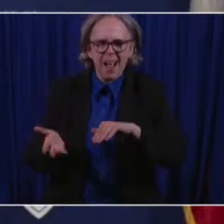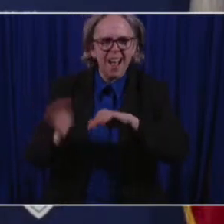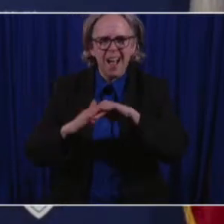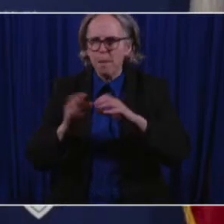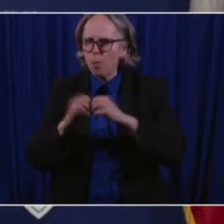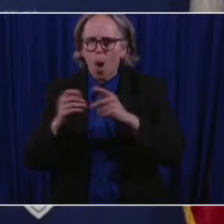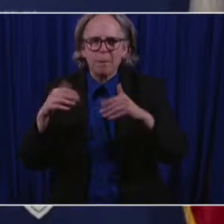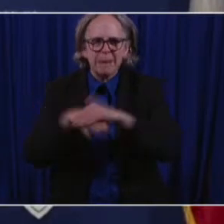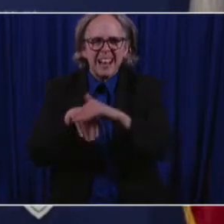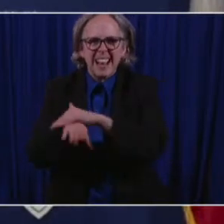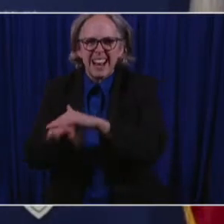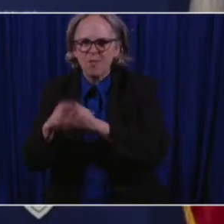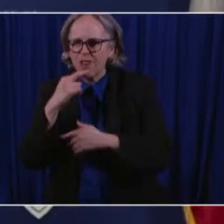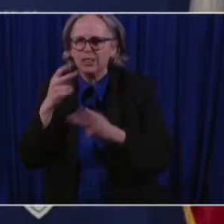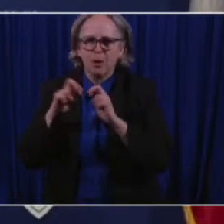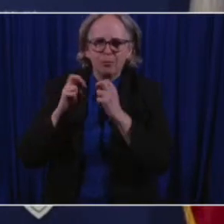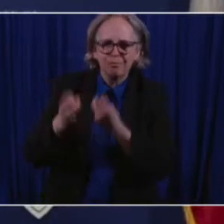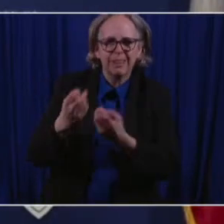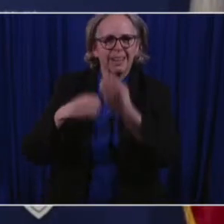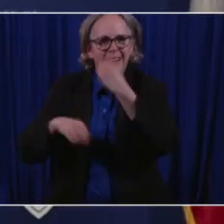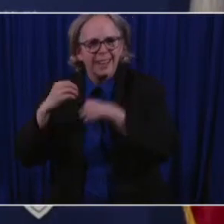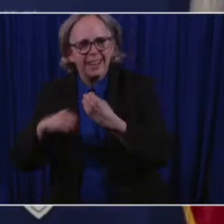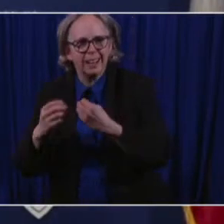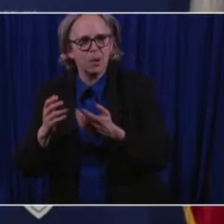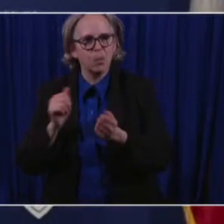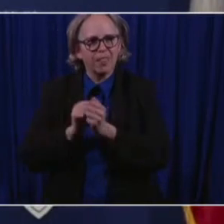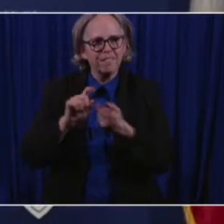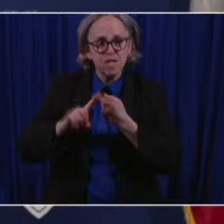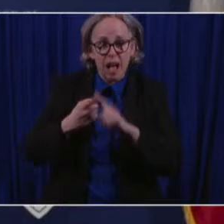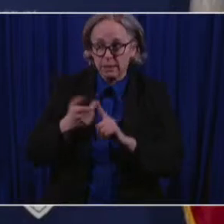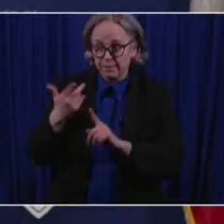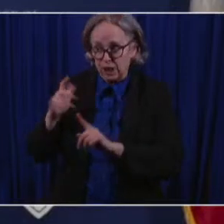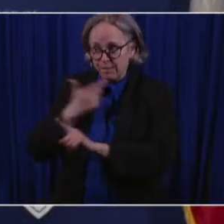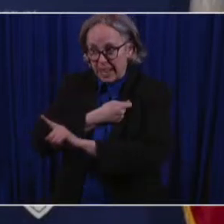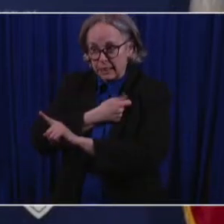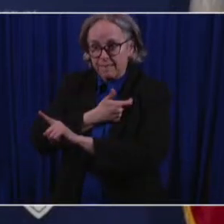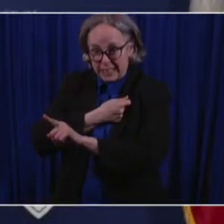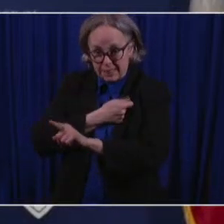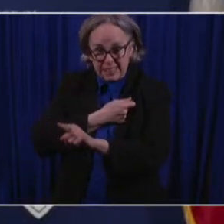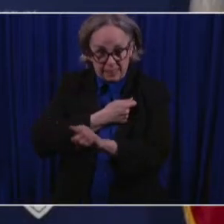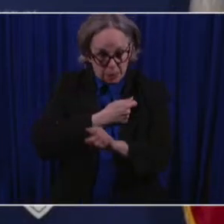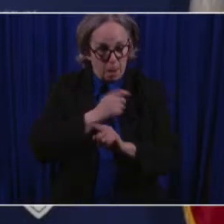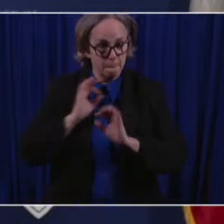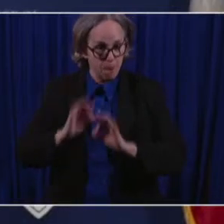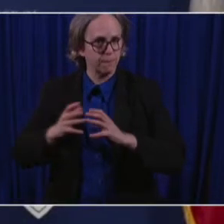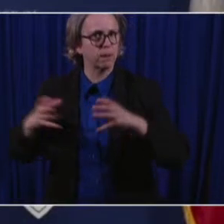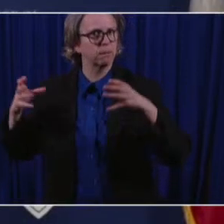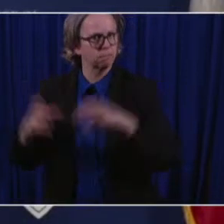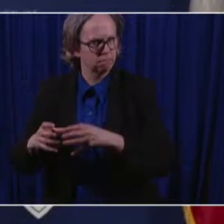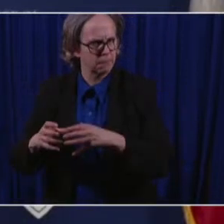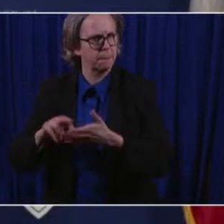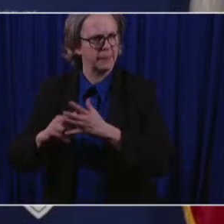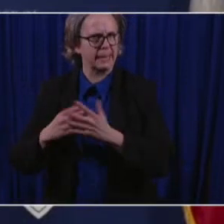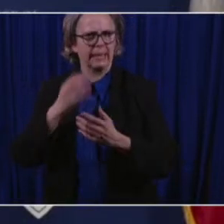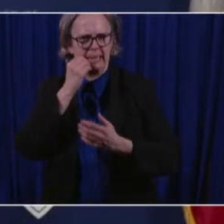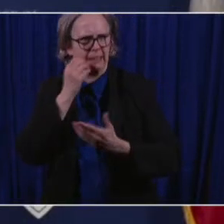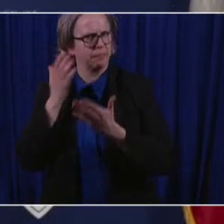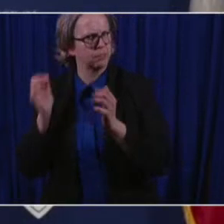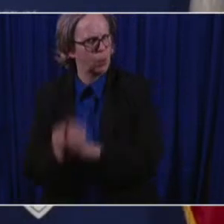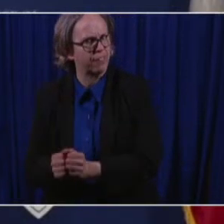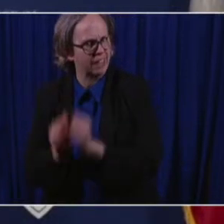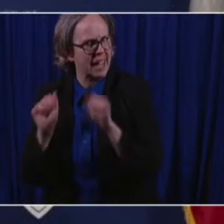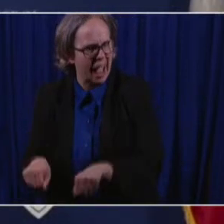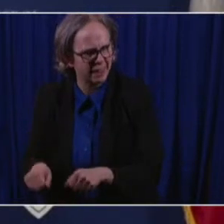friends who've also been vaccinated. And this is all a very, very positive thing. But as far as,